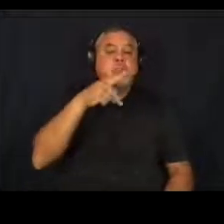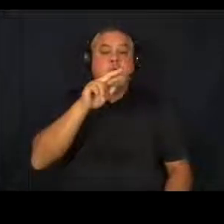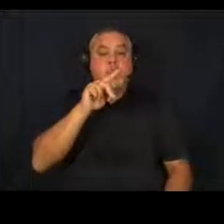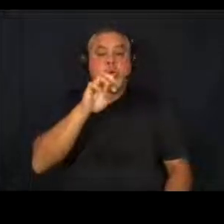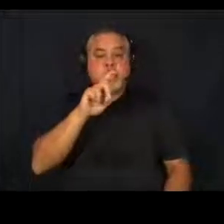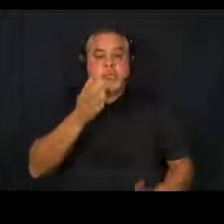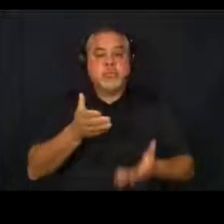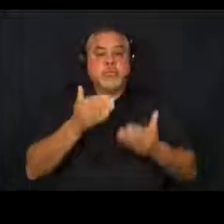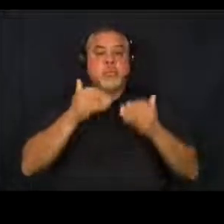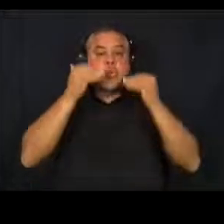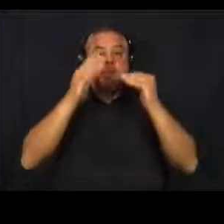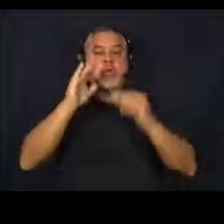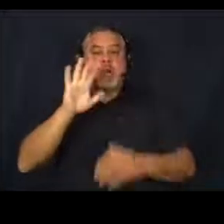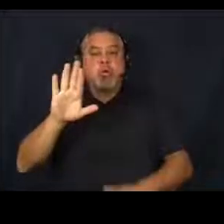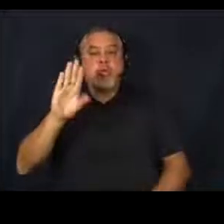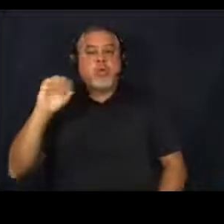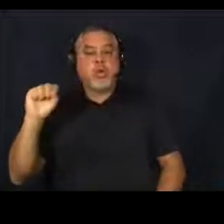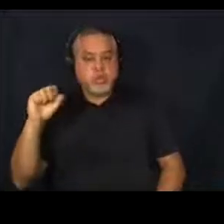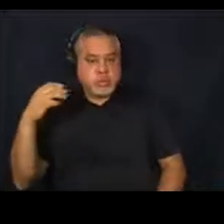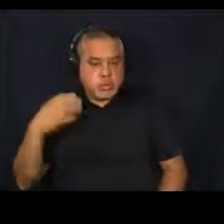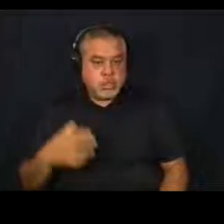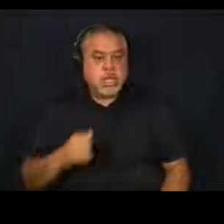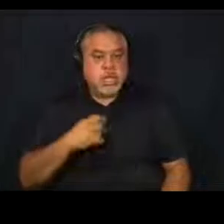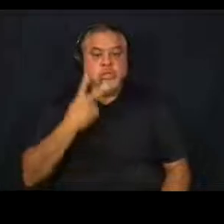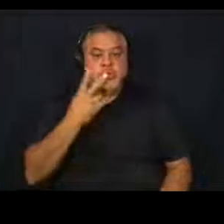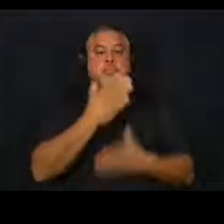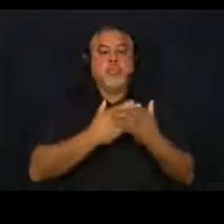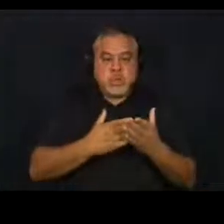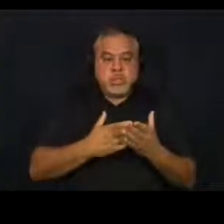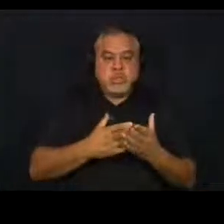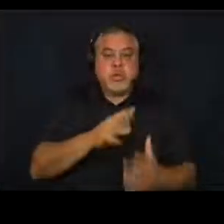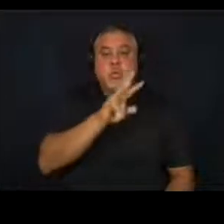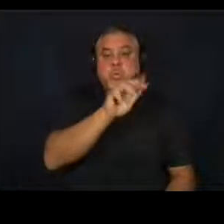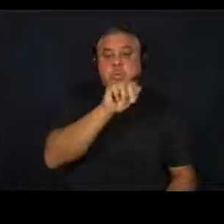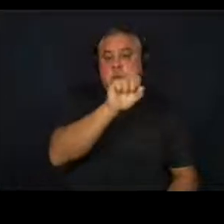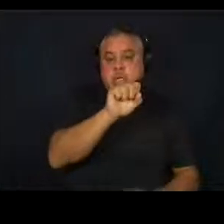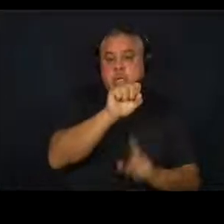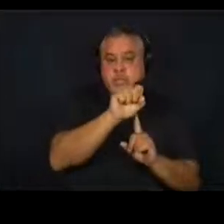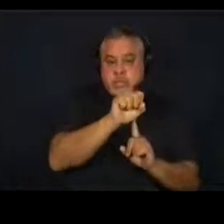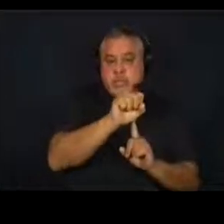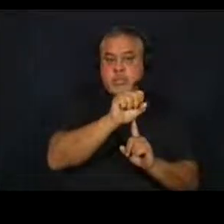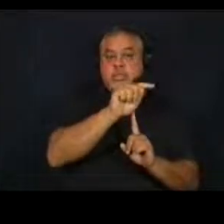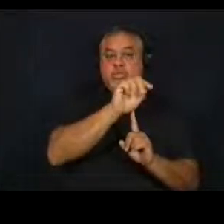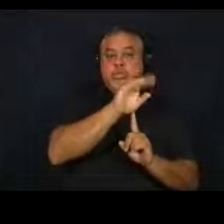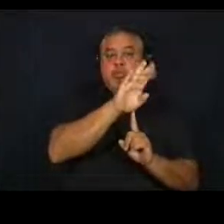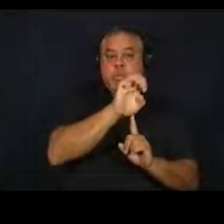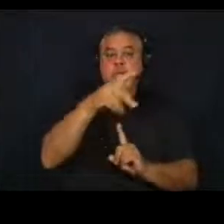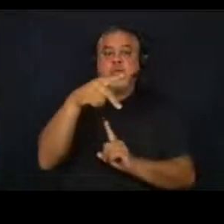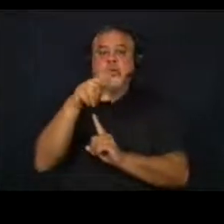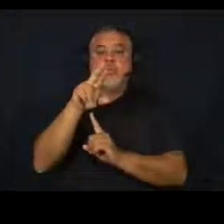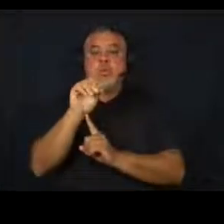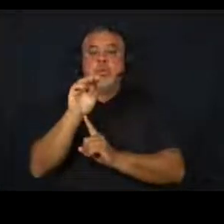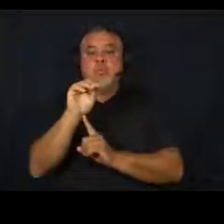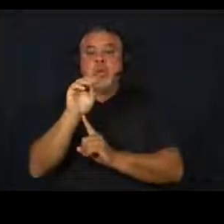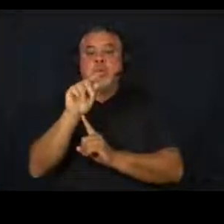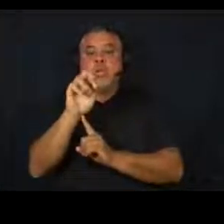boss. Well, it does have two parts, the verb does. Was is our to be verb, and promoted is our past